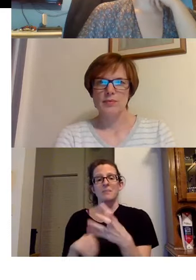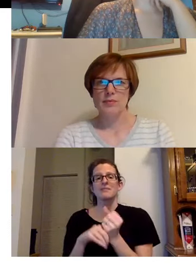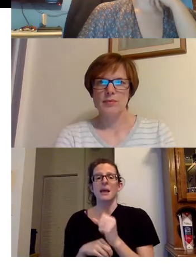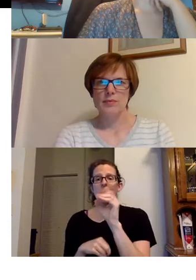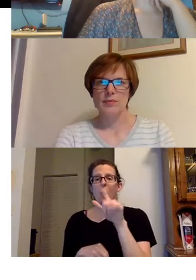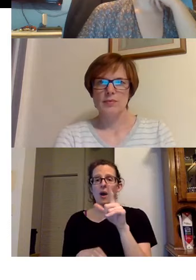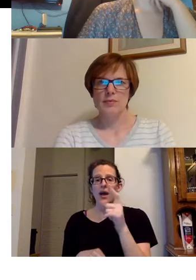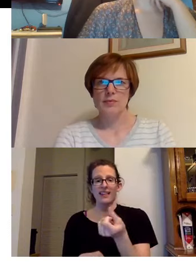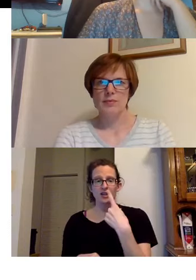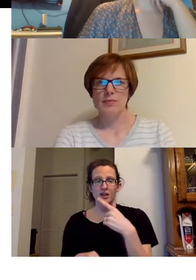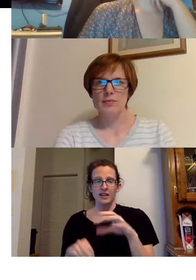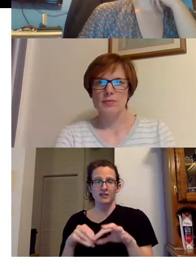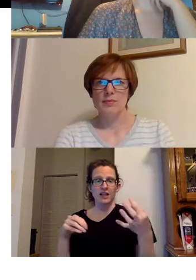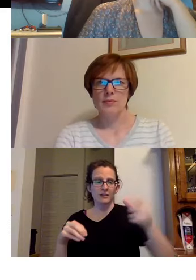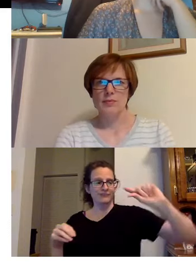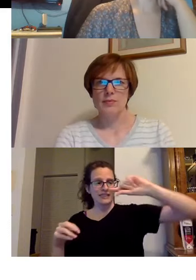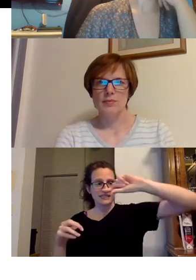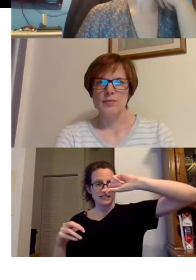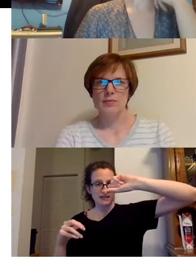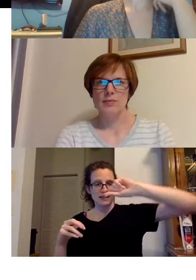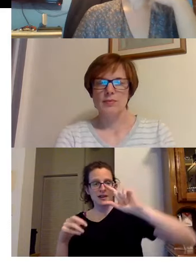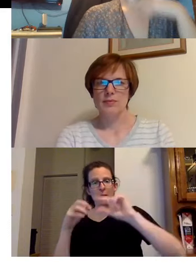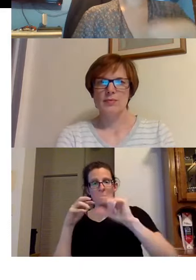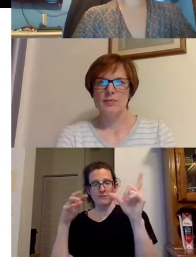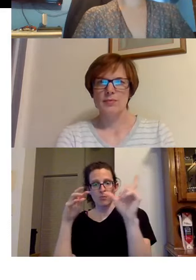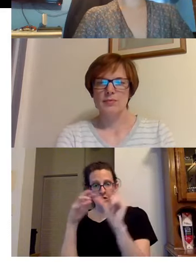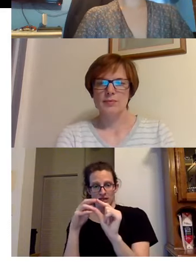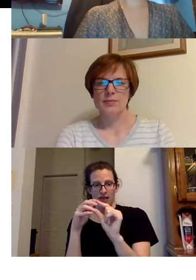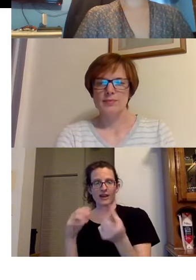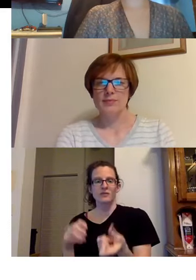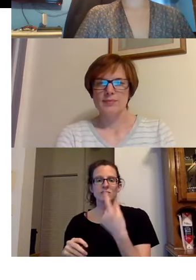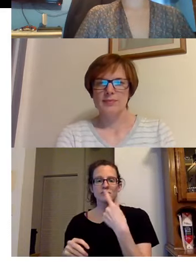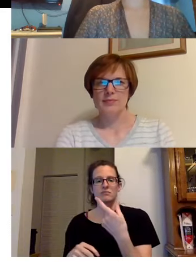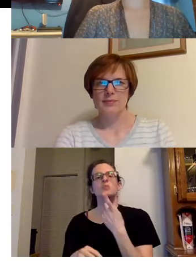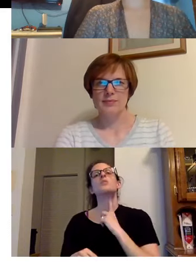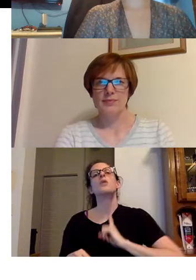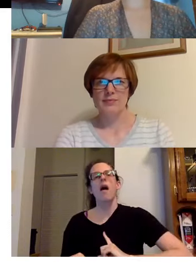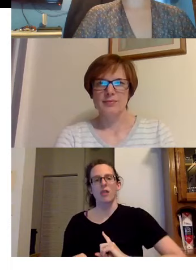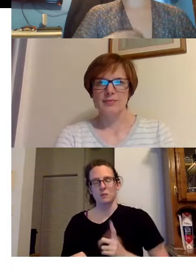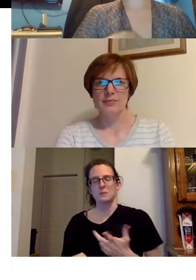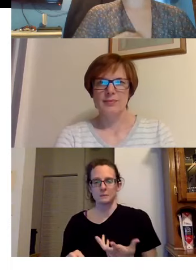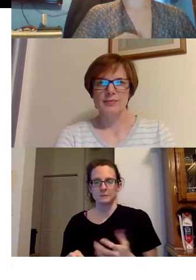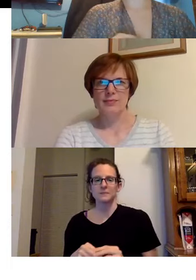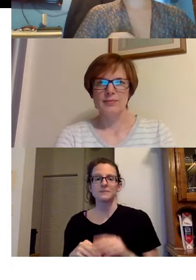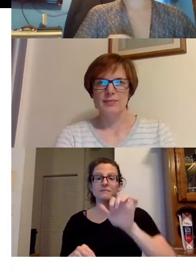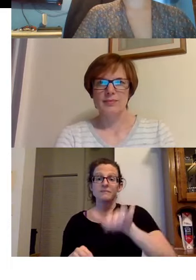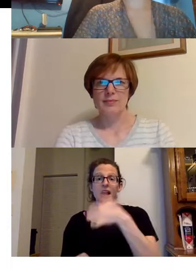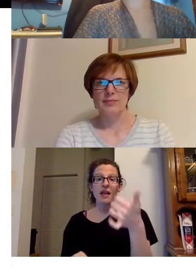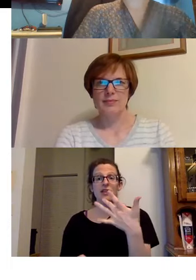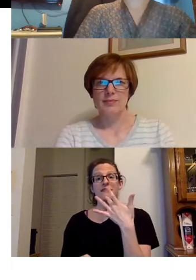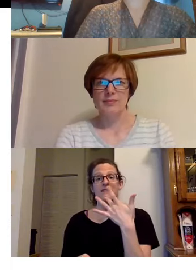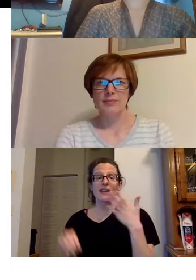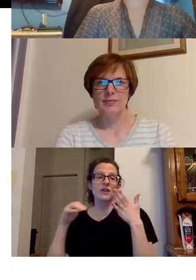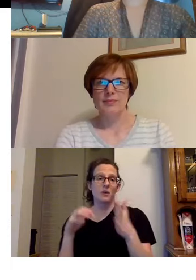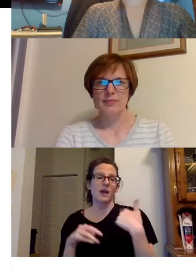apart, put your oil drops in the capsule, put it back together, and swallow it. Another favorite way that we like